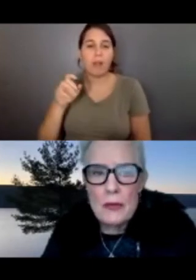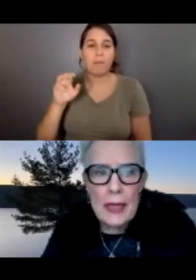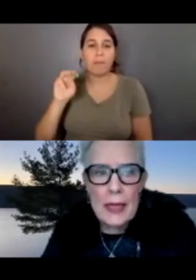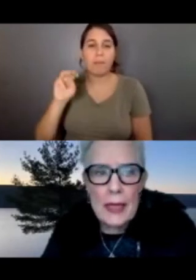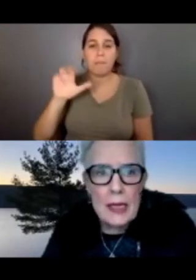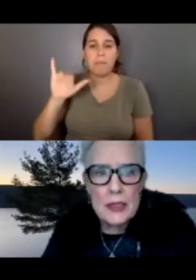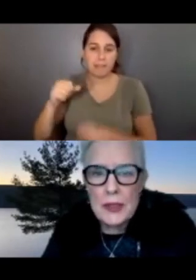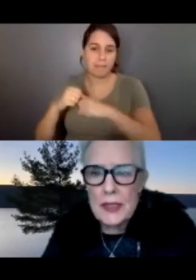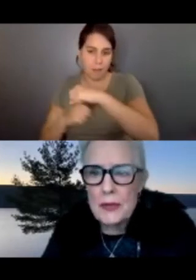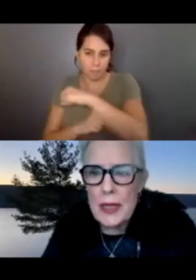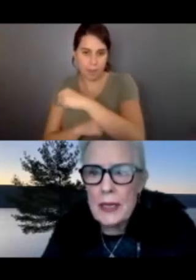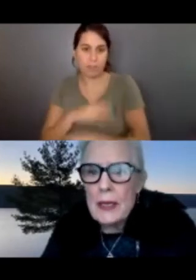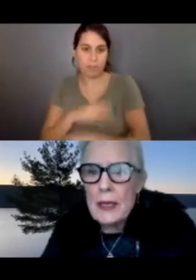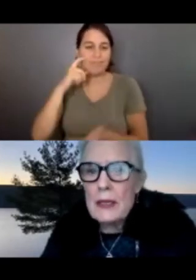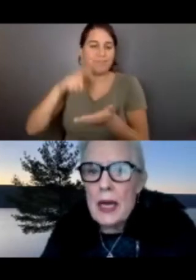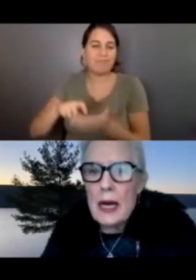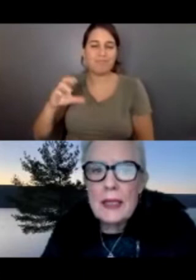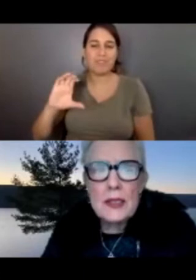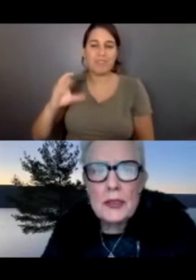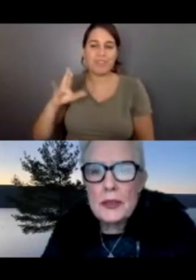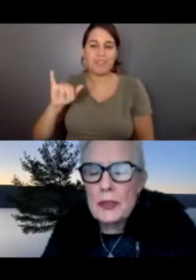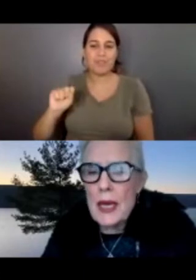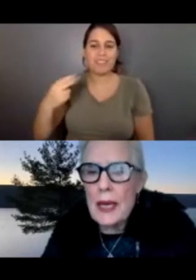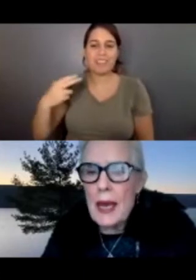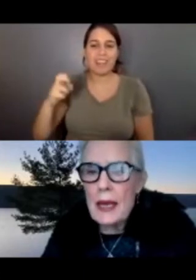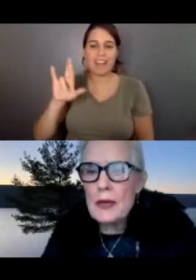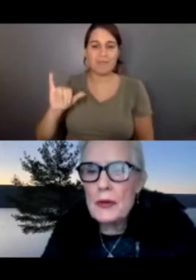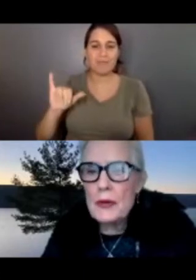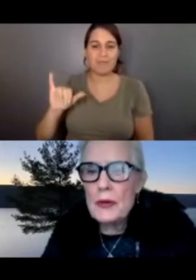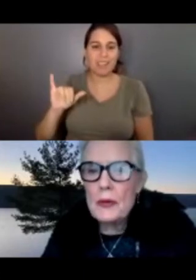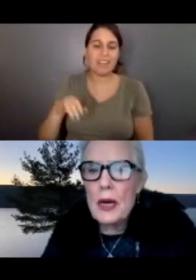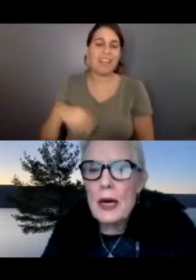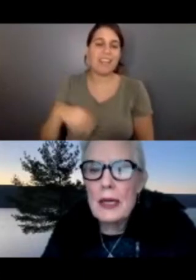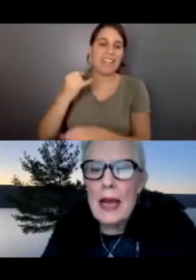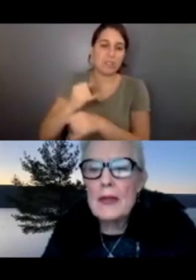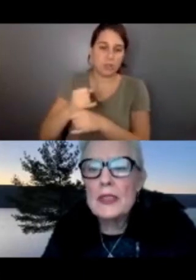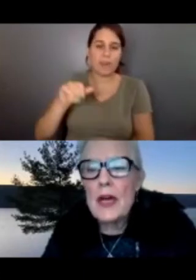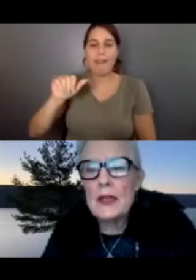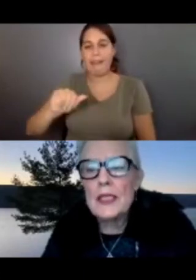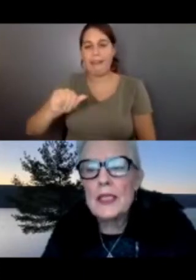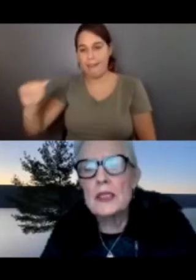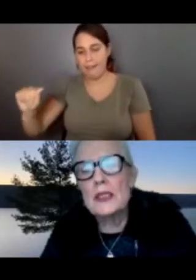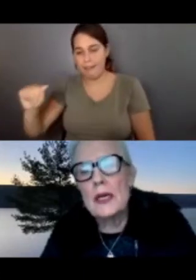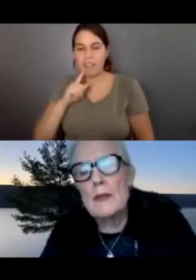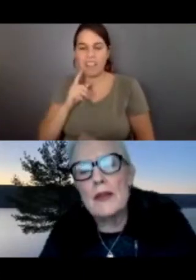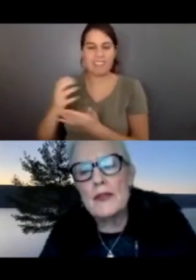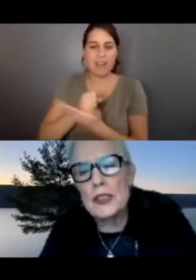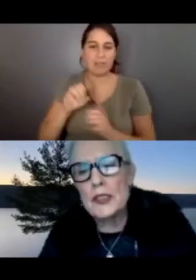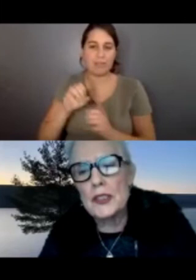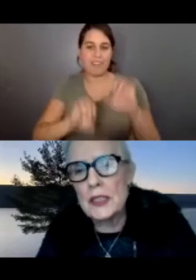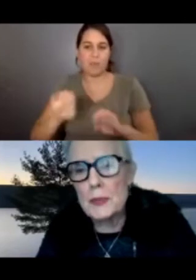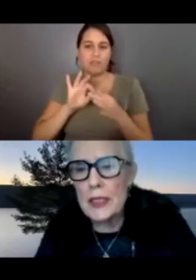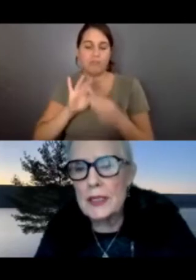want to recognize Chris Henry, the Institute AA, who gathers evaluations about the